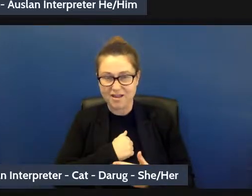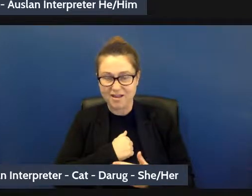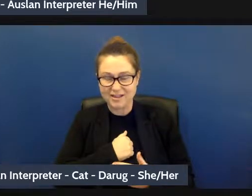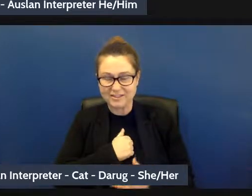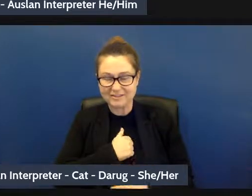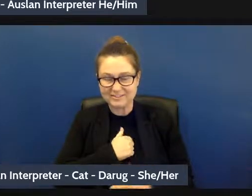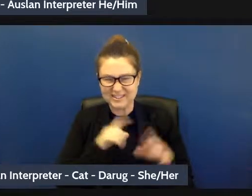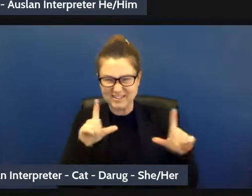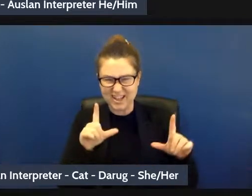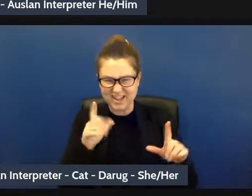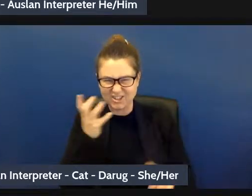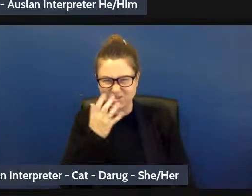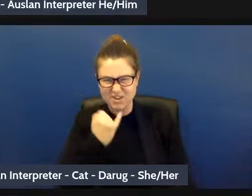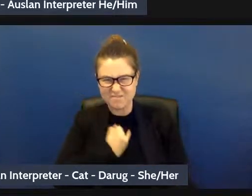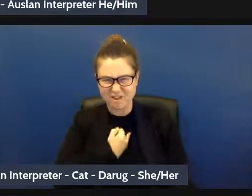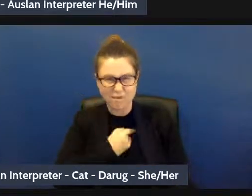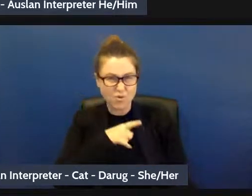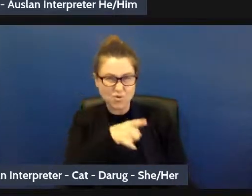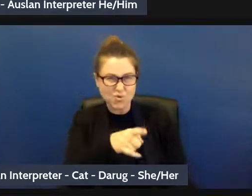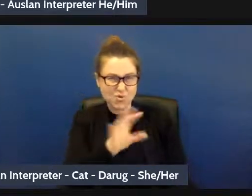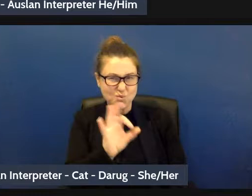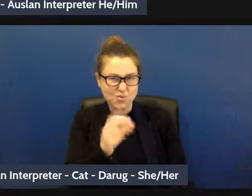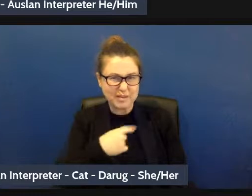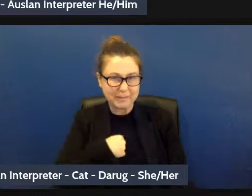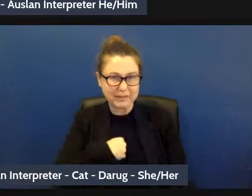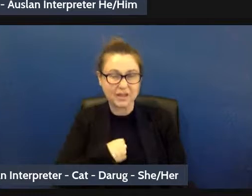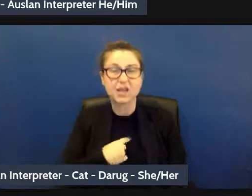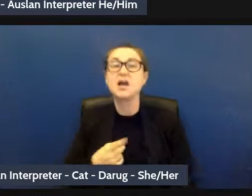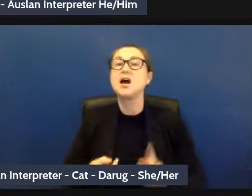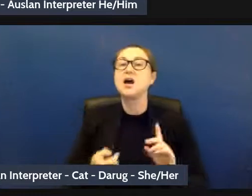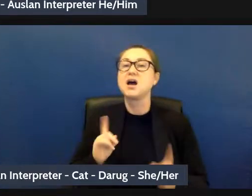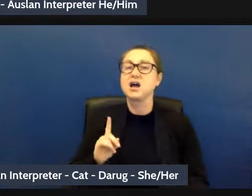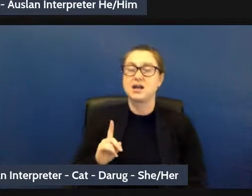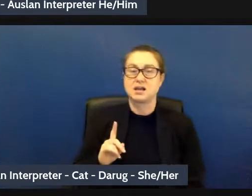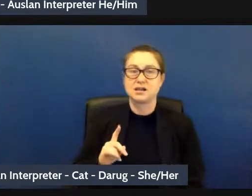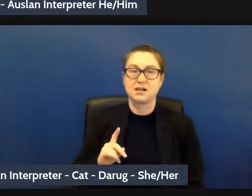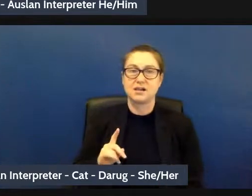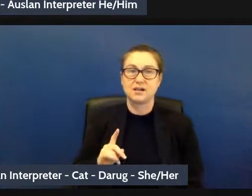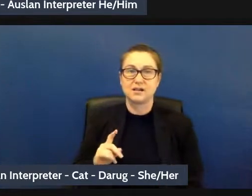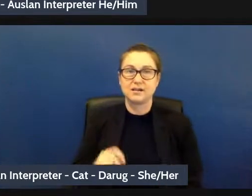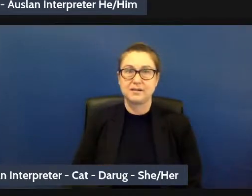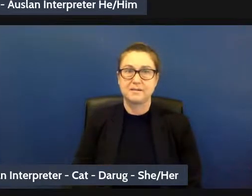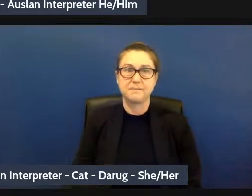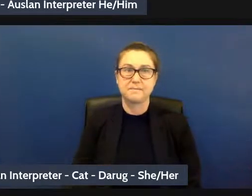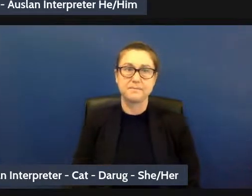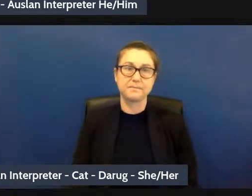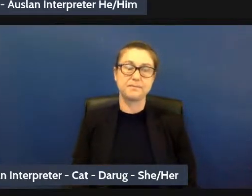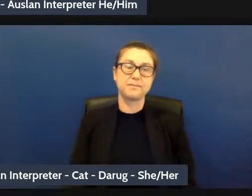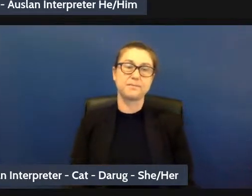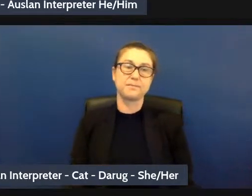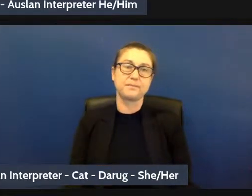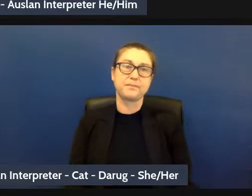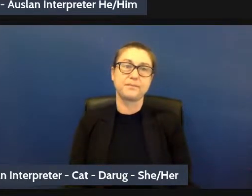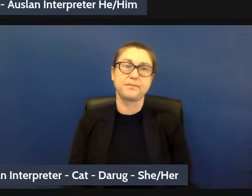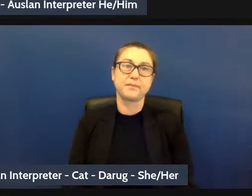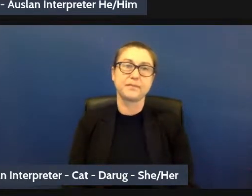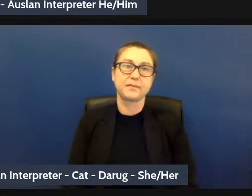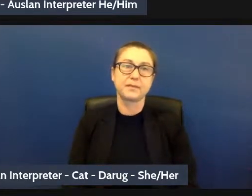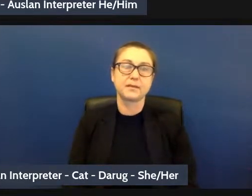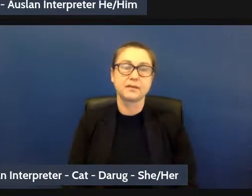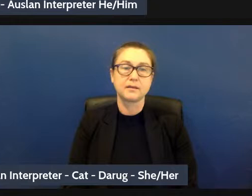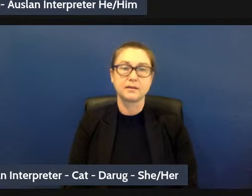the last set of slides. So it's not your fault at all. That was mine. You should be able to share them now. Okay.